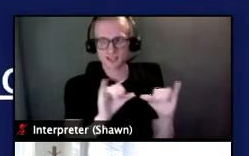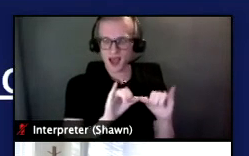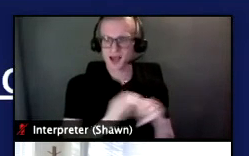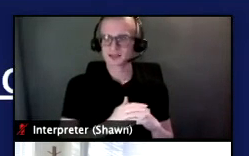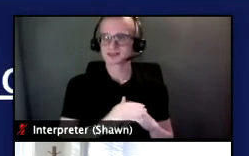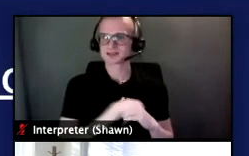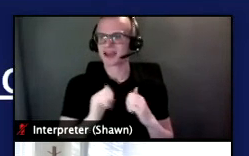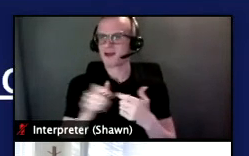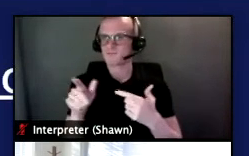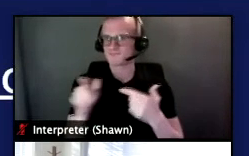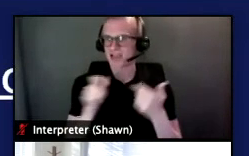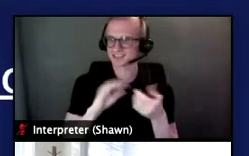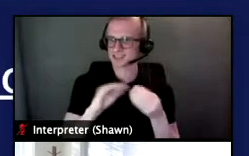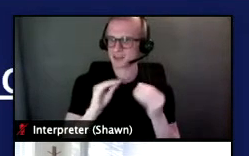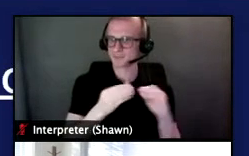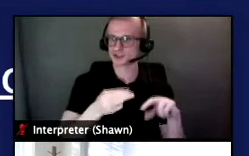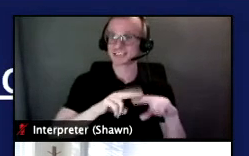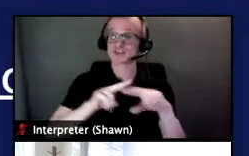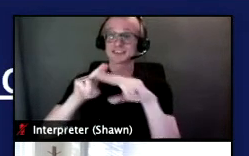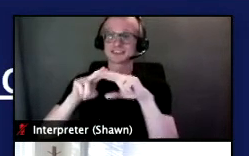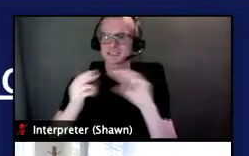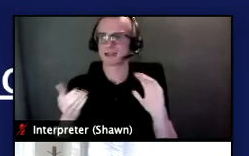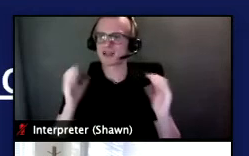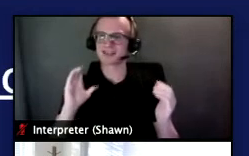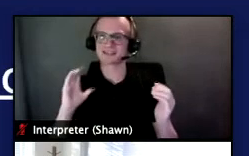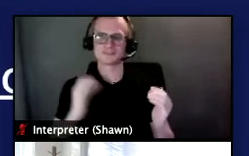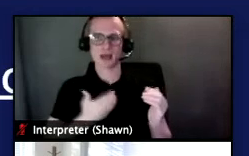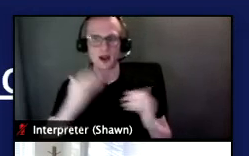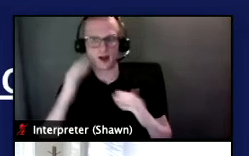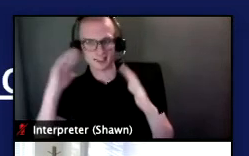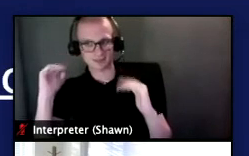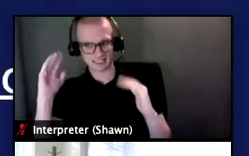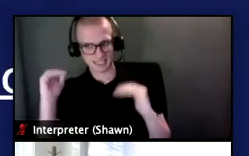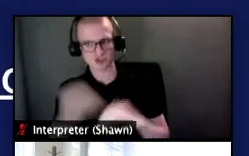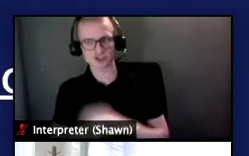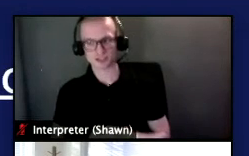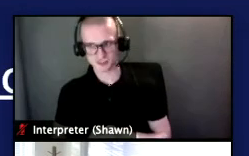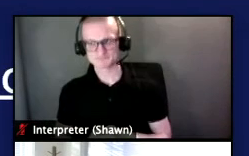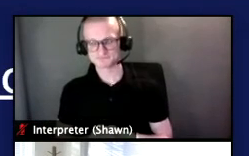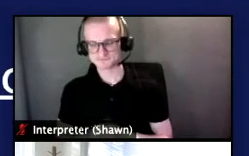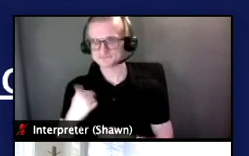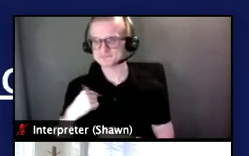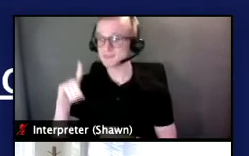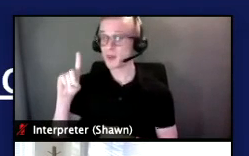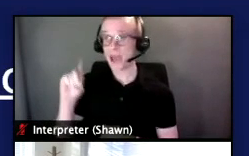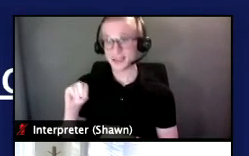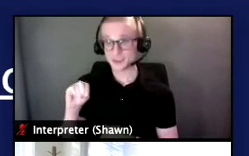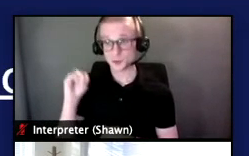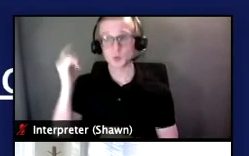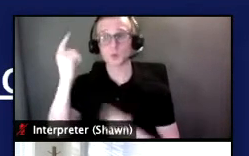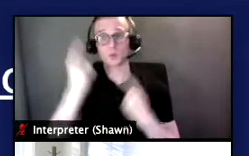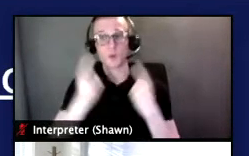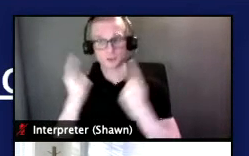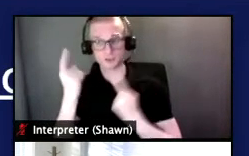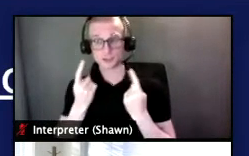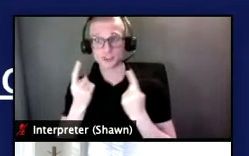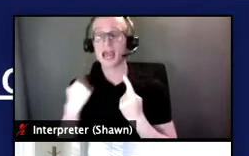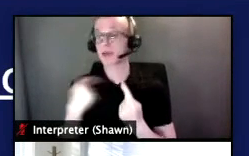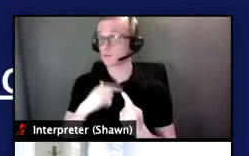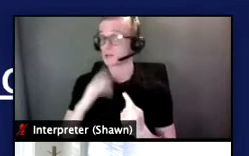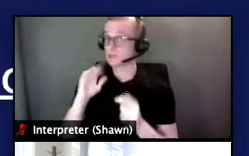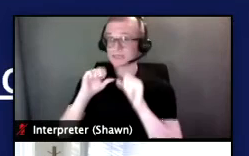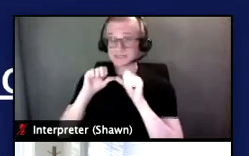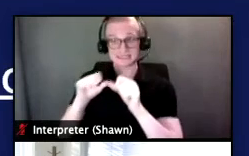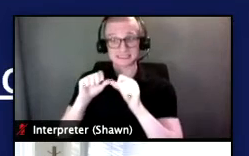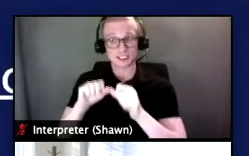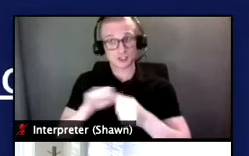our expectations. I do wonder, and we'll be continuing to work with